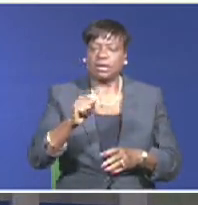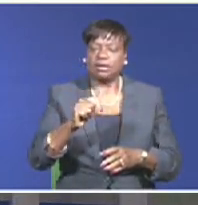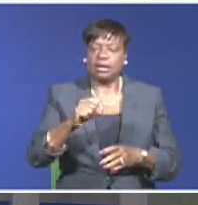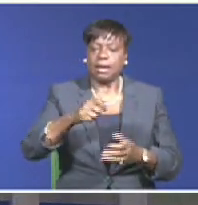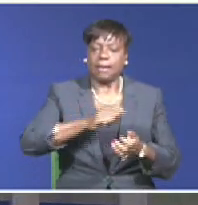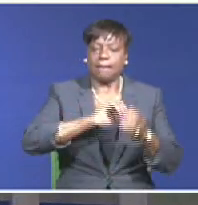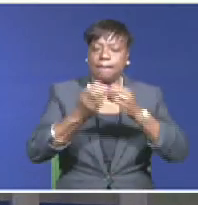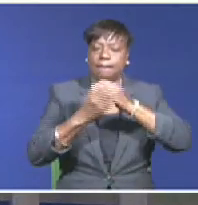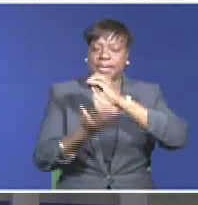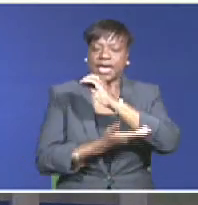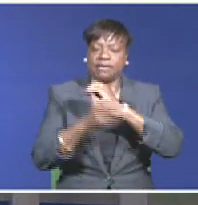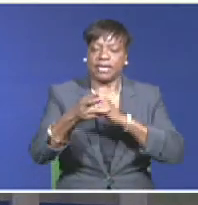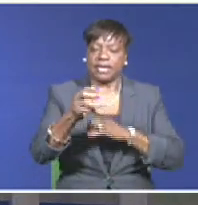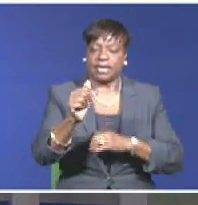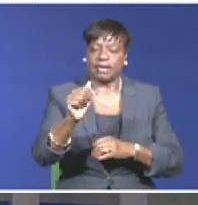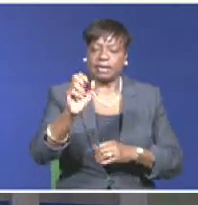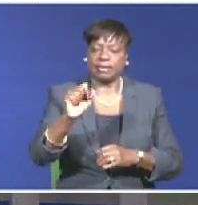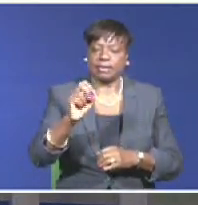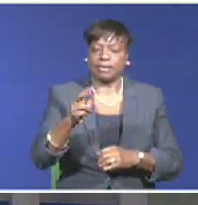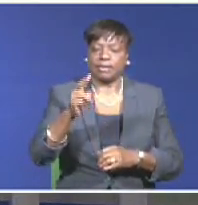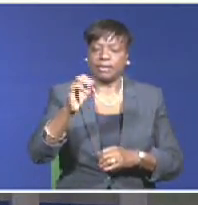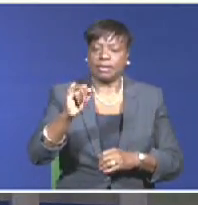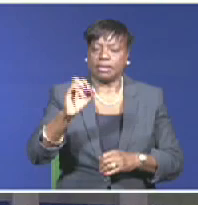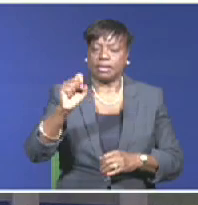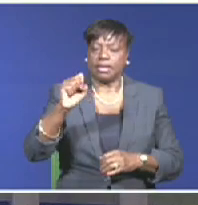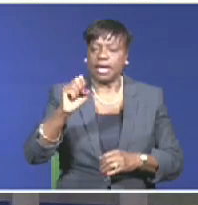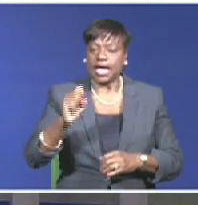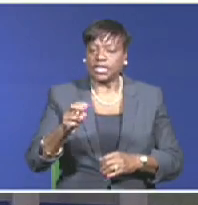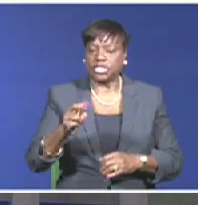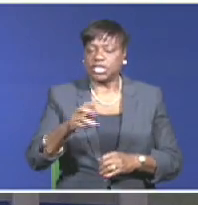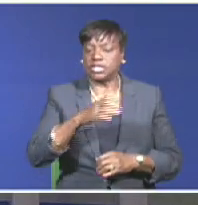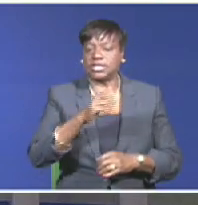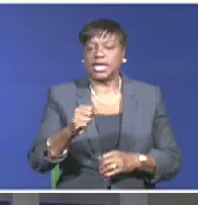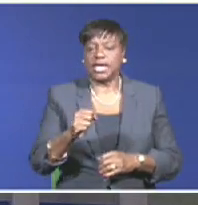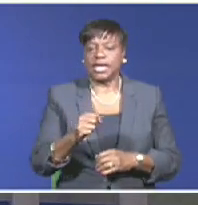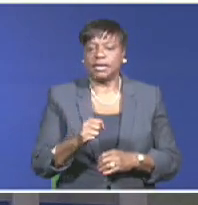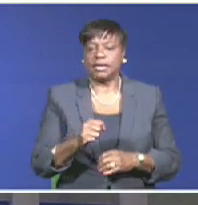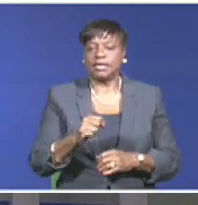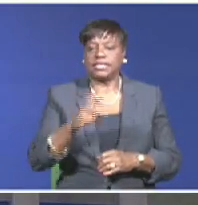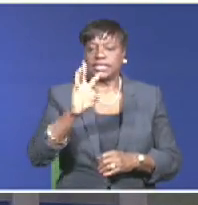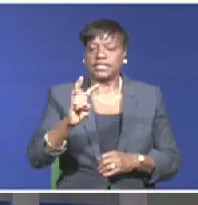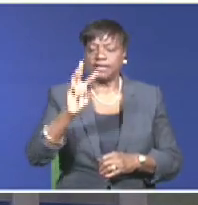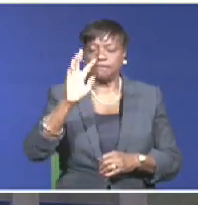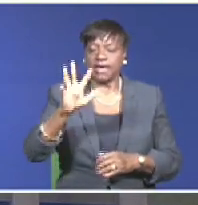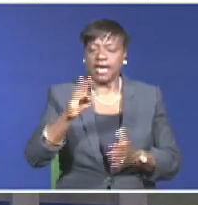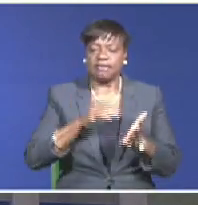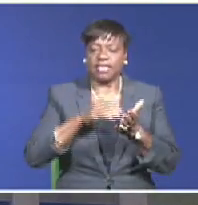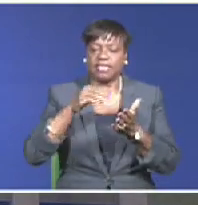apartment also New Hampshire drive authorities say the drugs were valued at $65,000